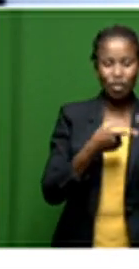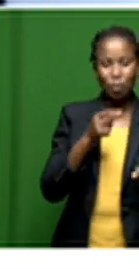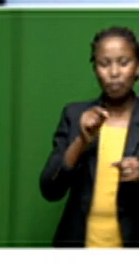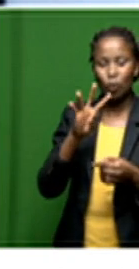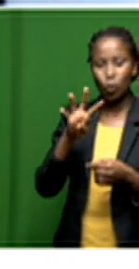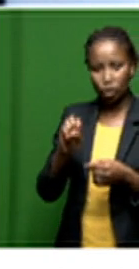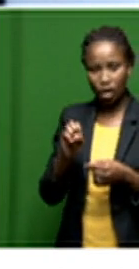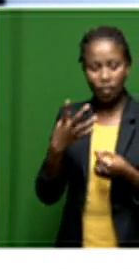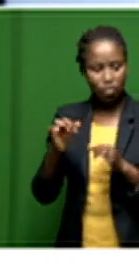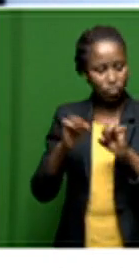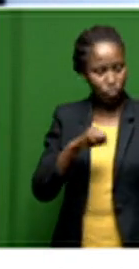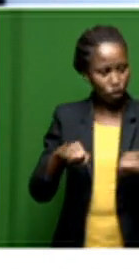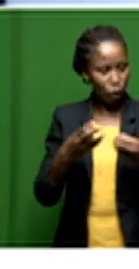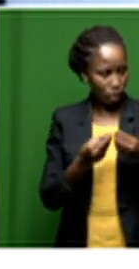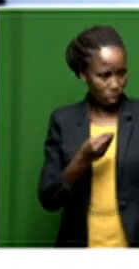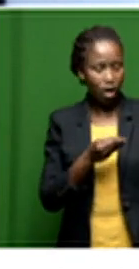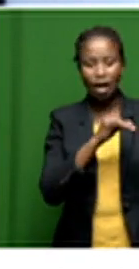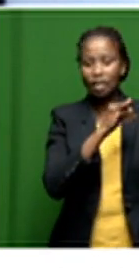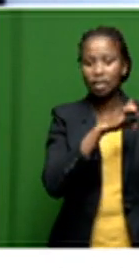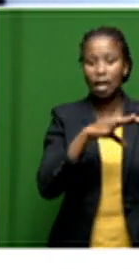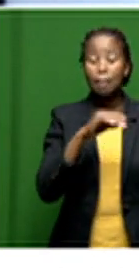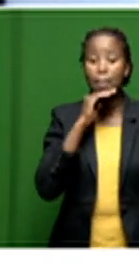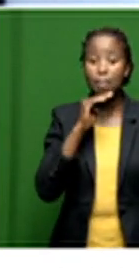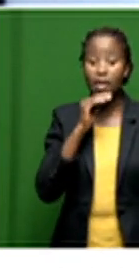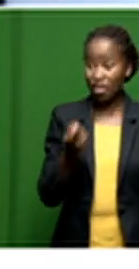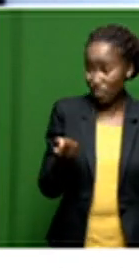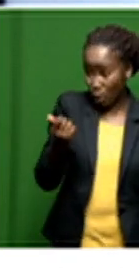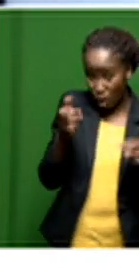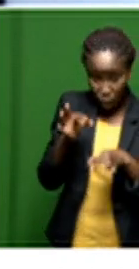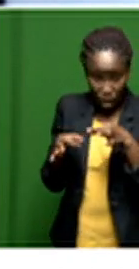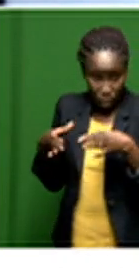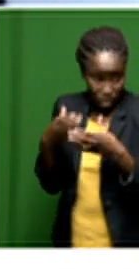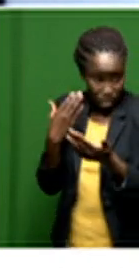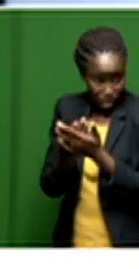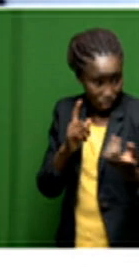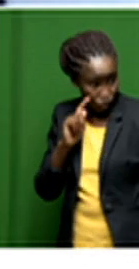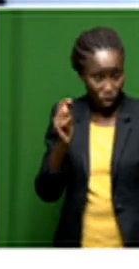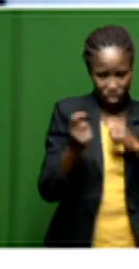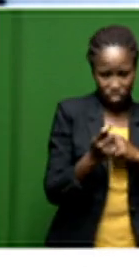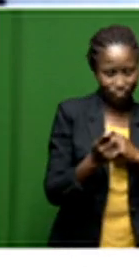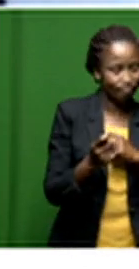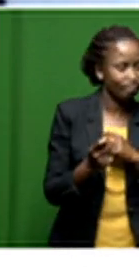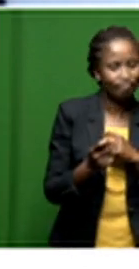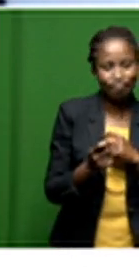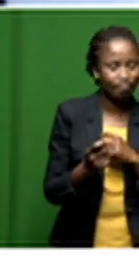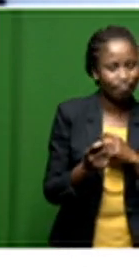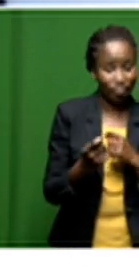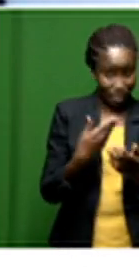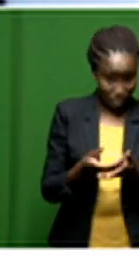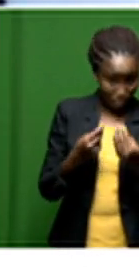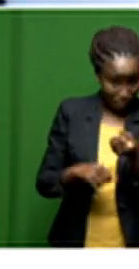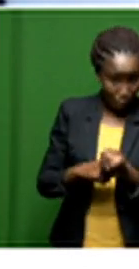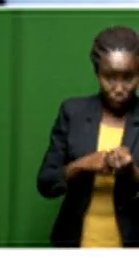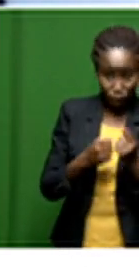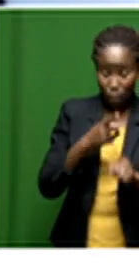IEC. So can, 4 parties change that decision that the IEC has taken, supported by so many